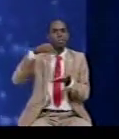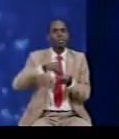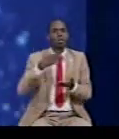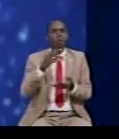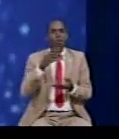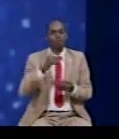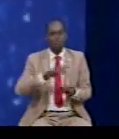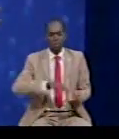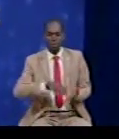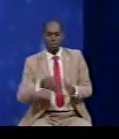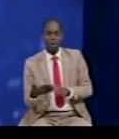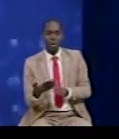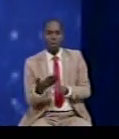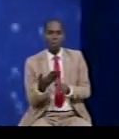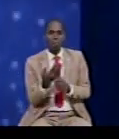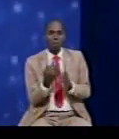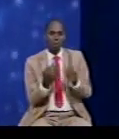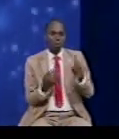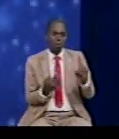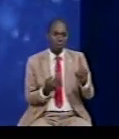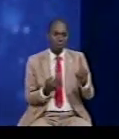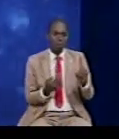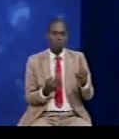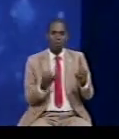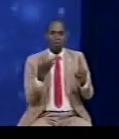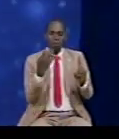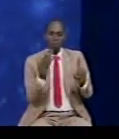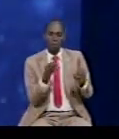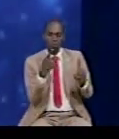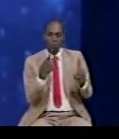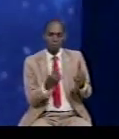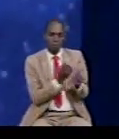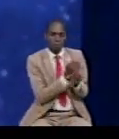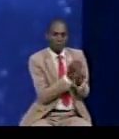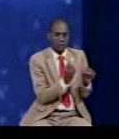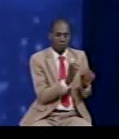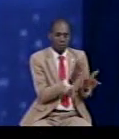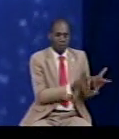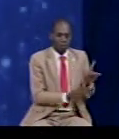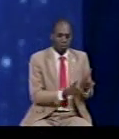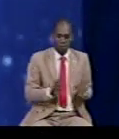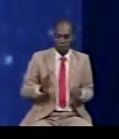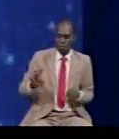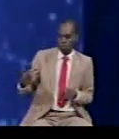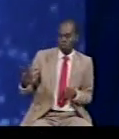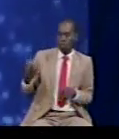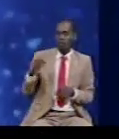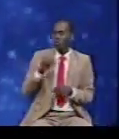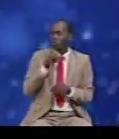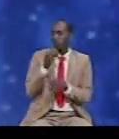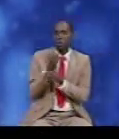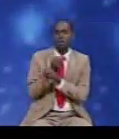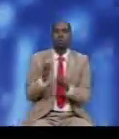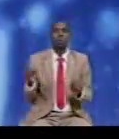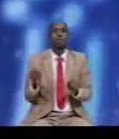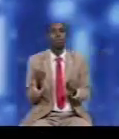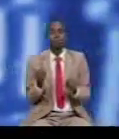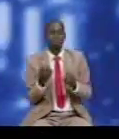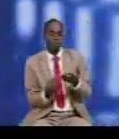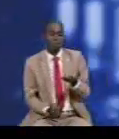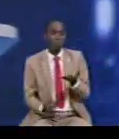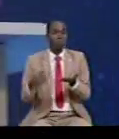the dead, one of the just, two of the unjust. Resurrection,